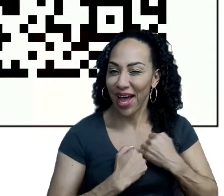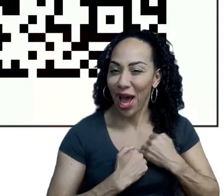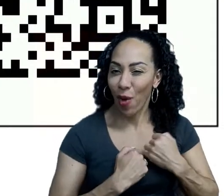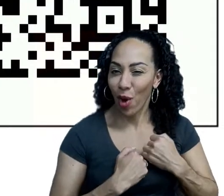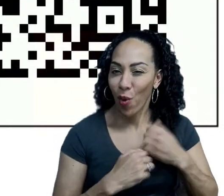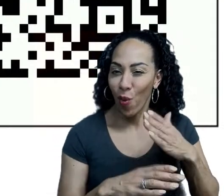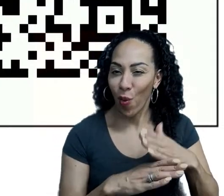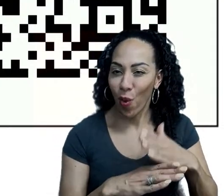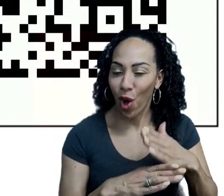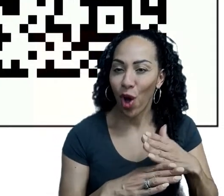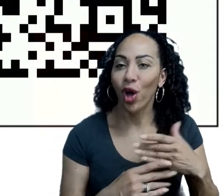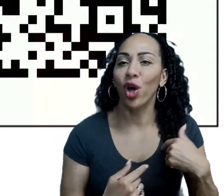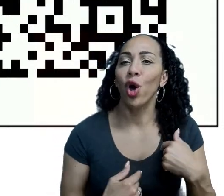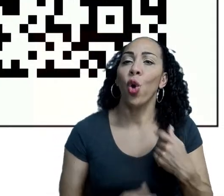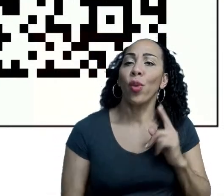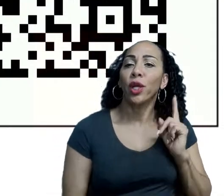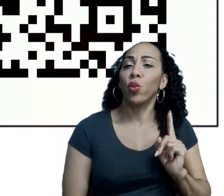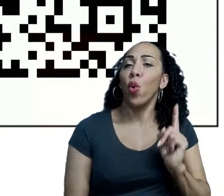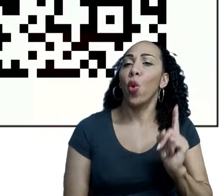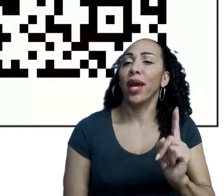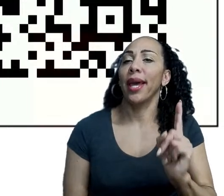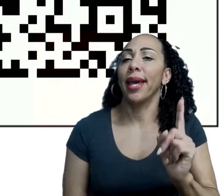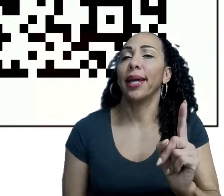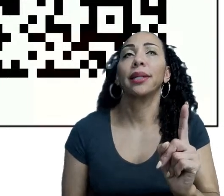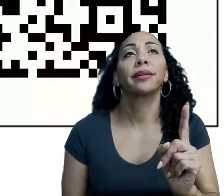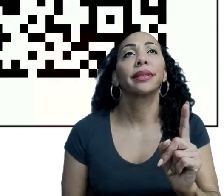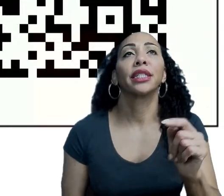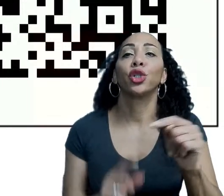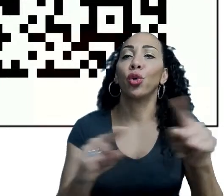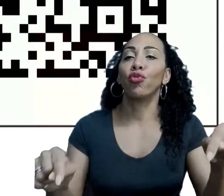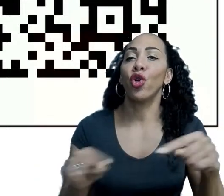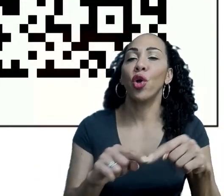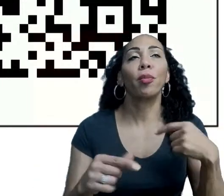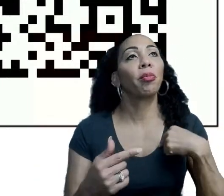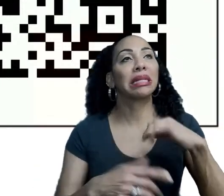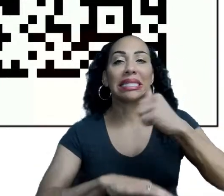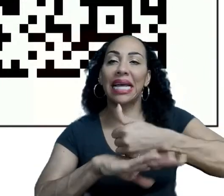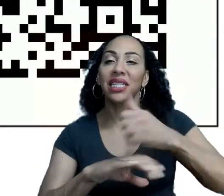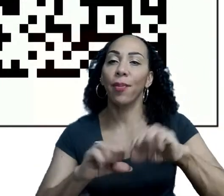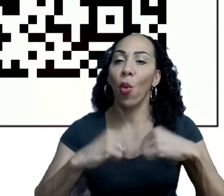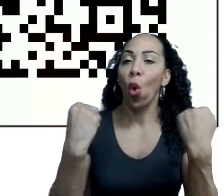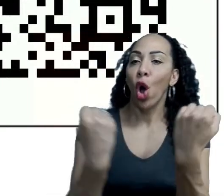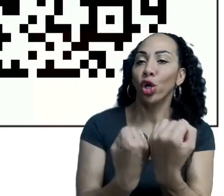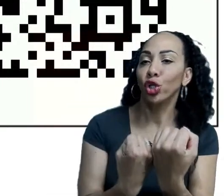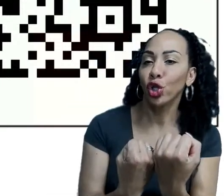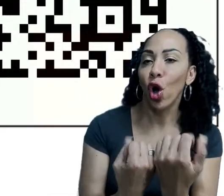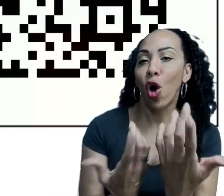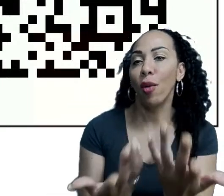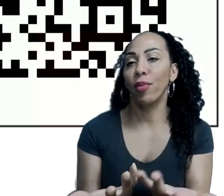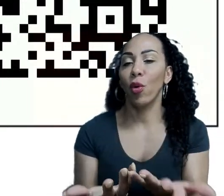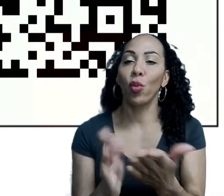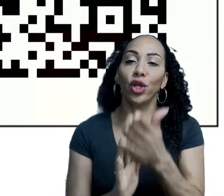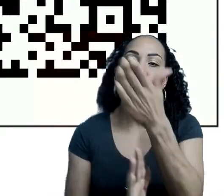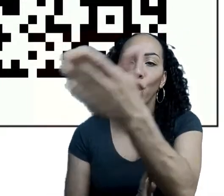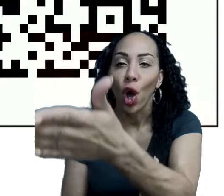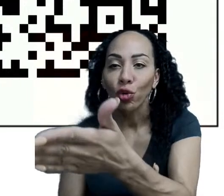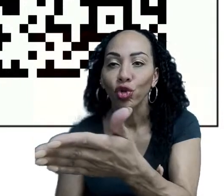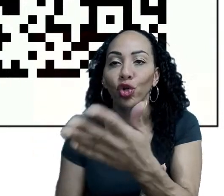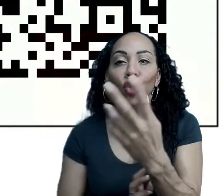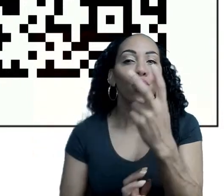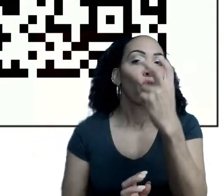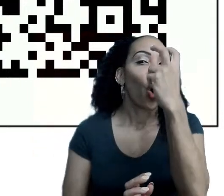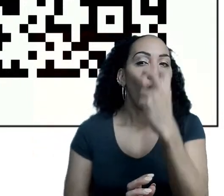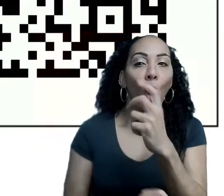into a room and going like, well, I'll workshop this. We put our tools into old people's homes, and we put our tools